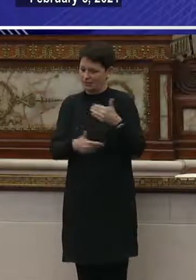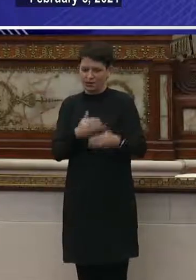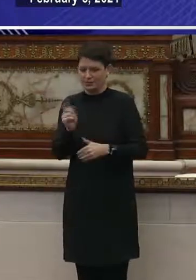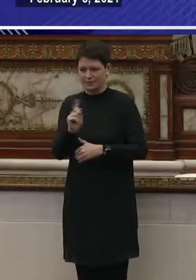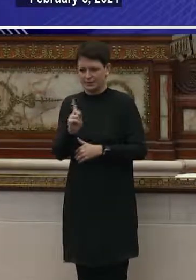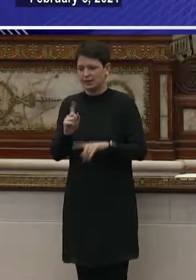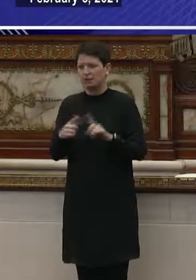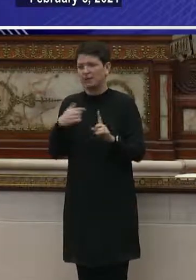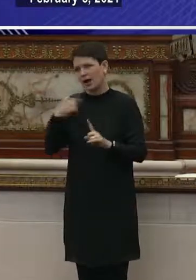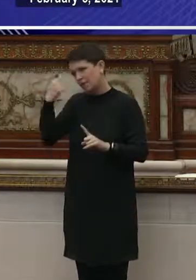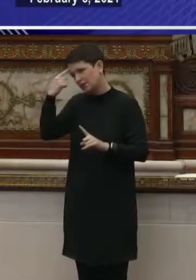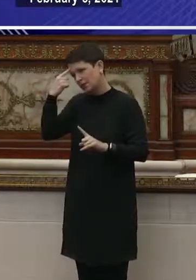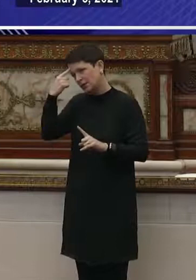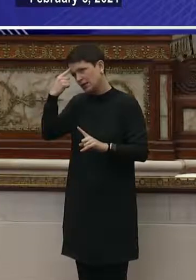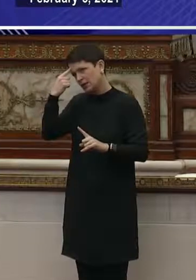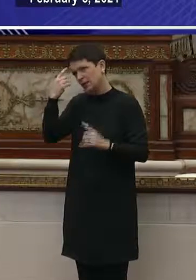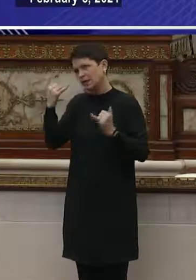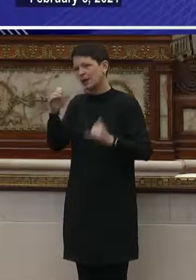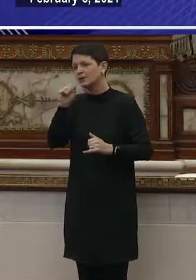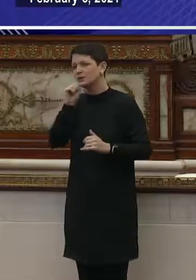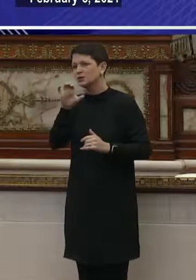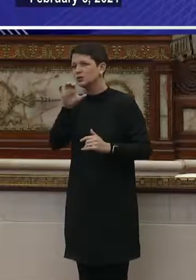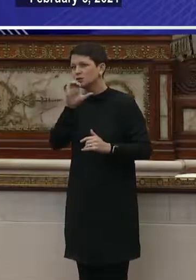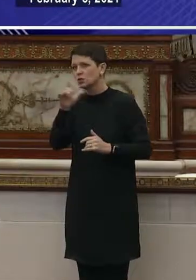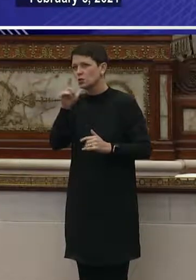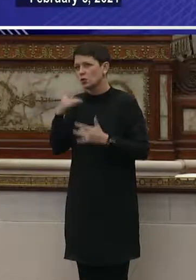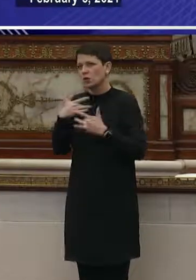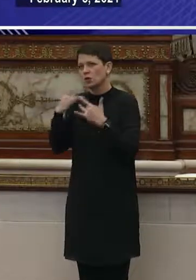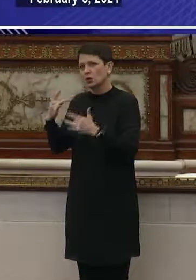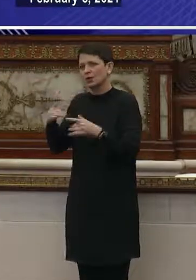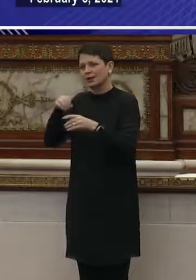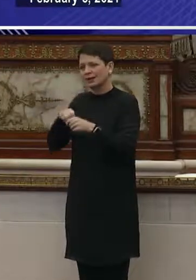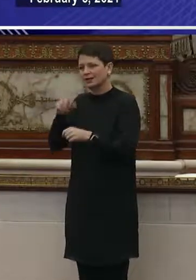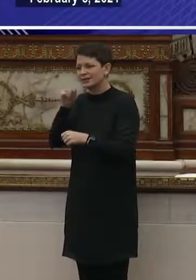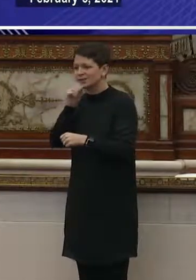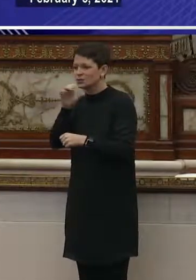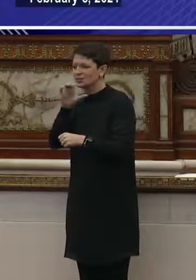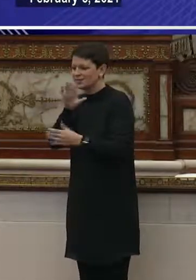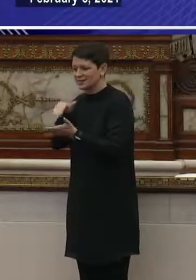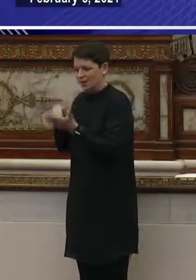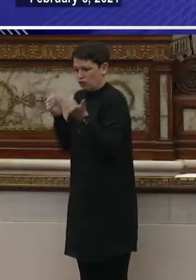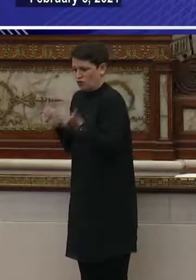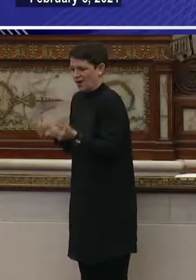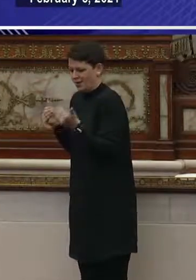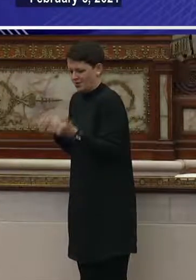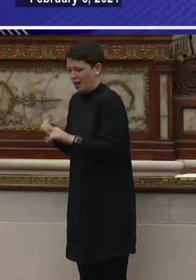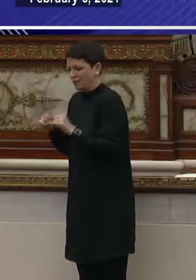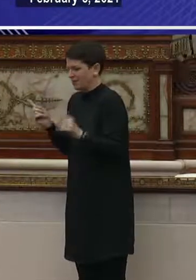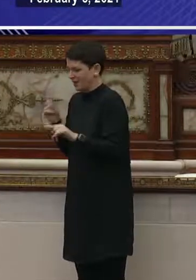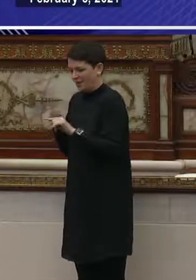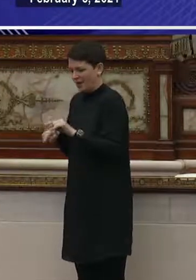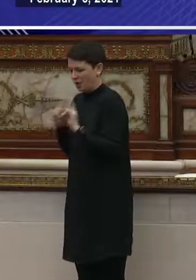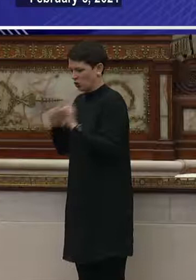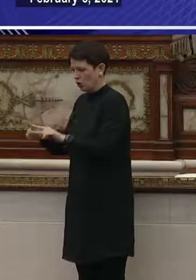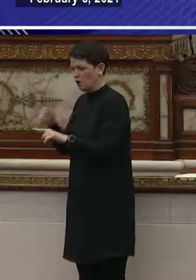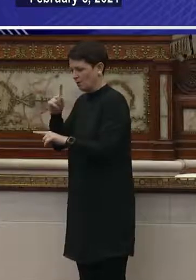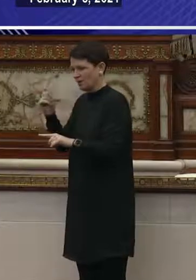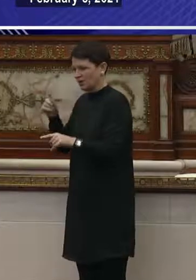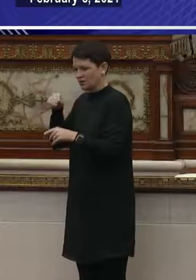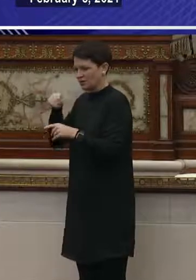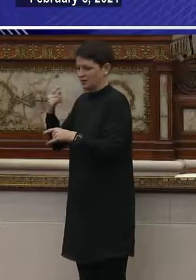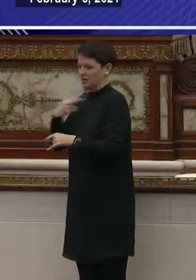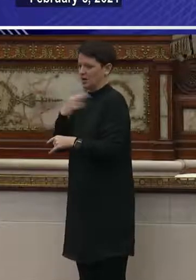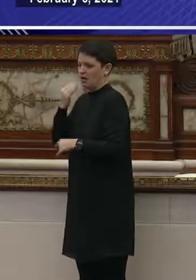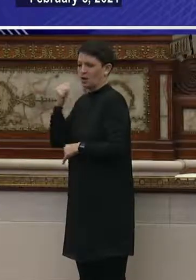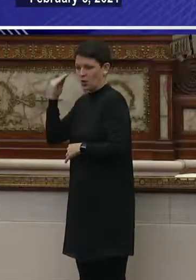now thinking about like seniors who would normally be in the senior centers right now, Doc, but they are not. They are in their